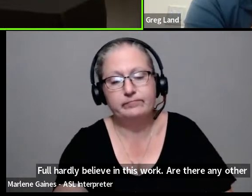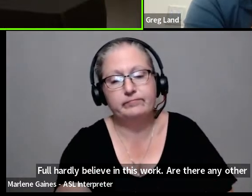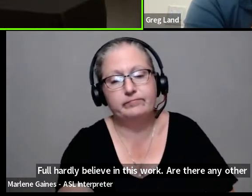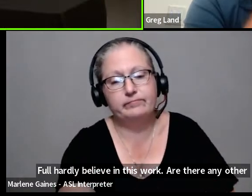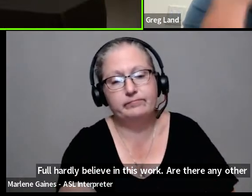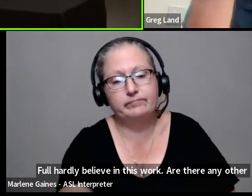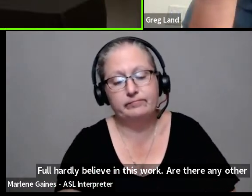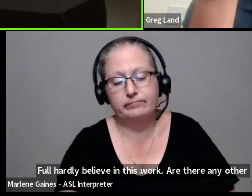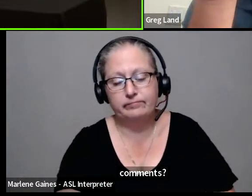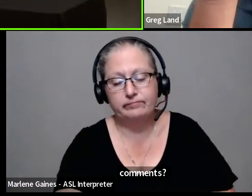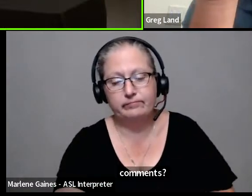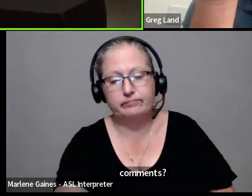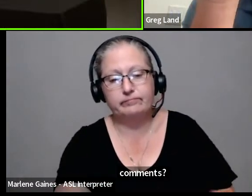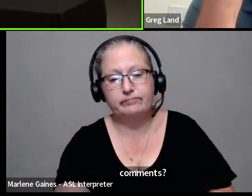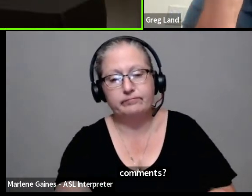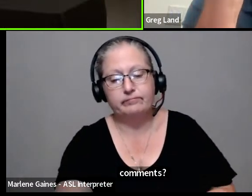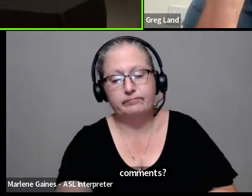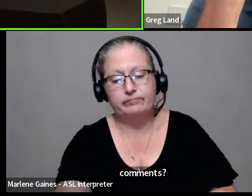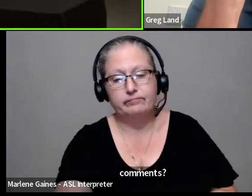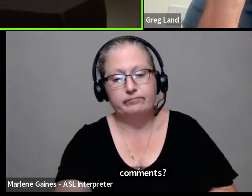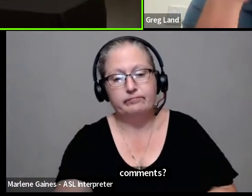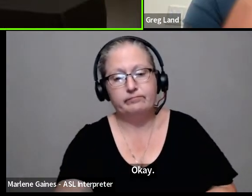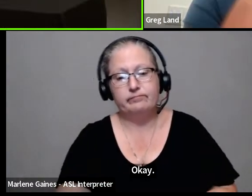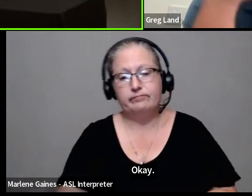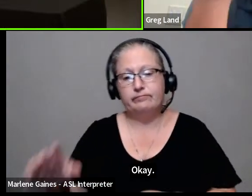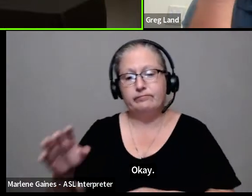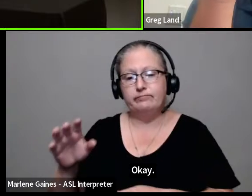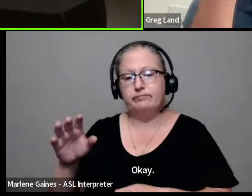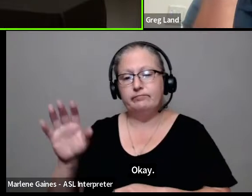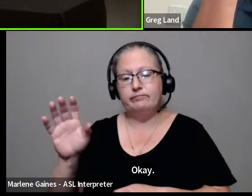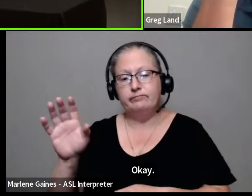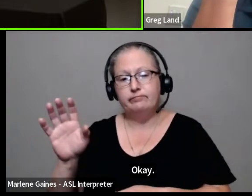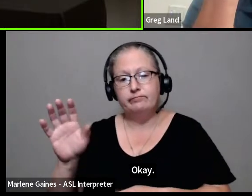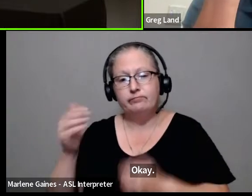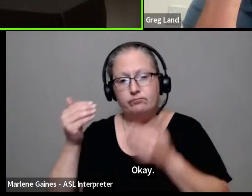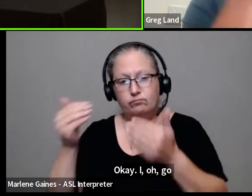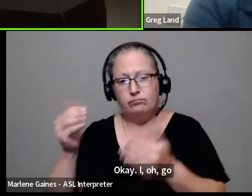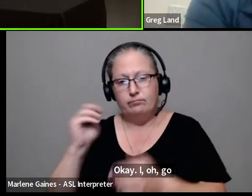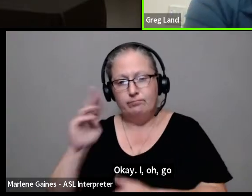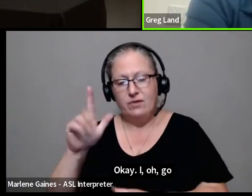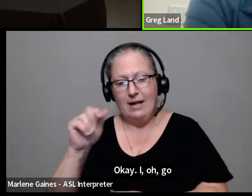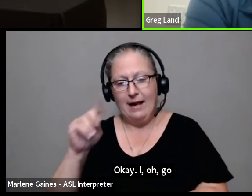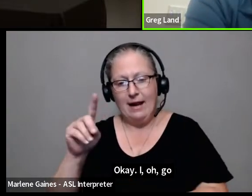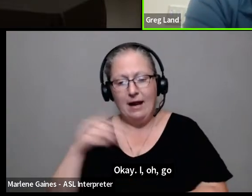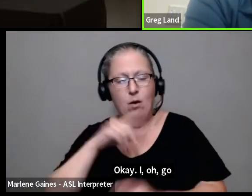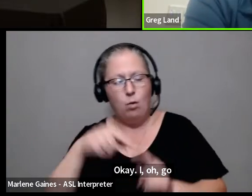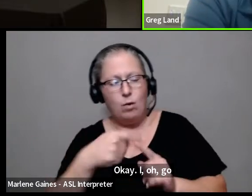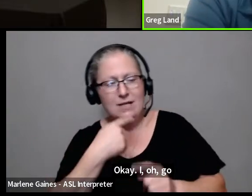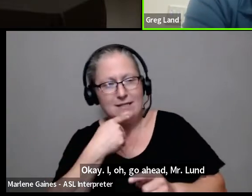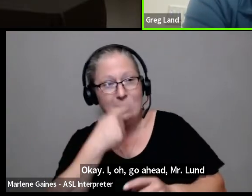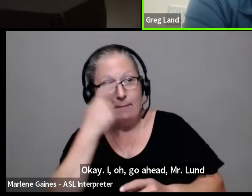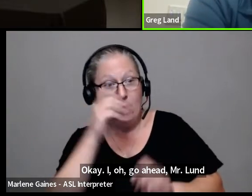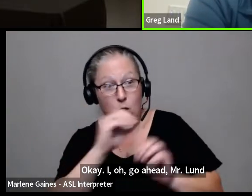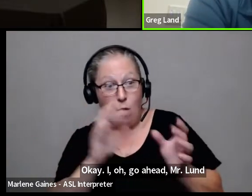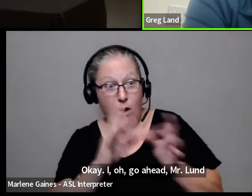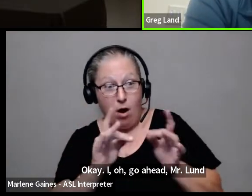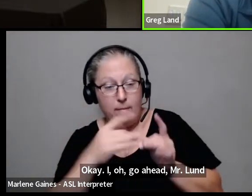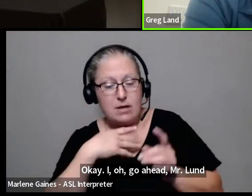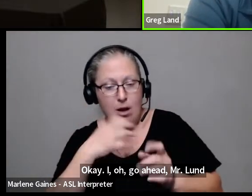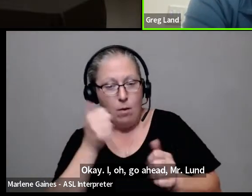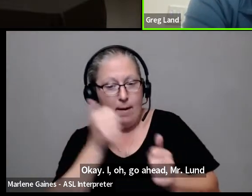Okay. Go ahead, Mr. Land. I was just going to say, since there's no comments, I'd